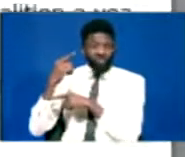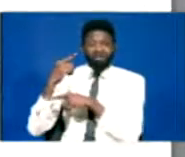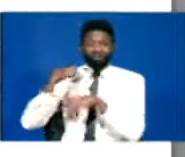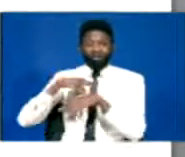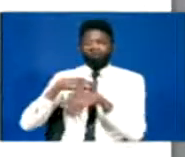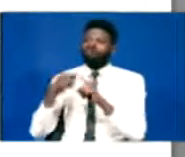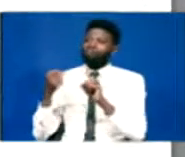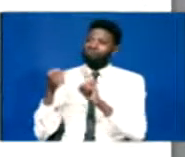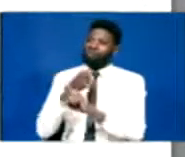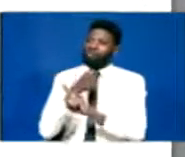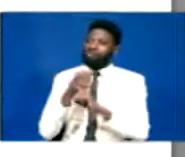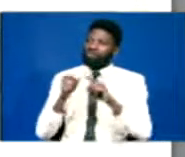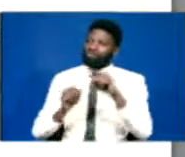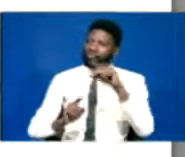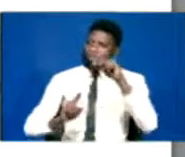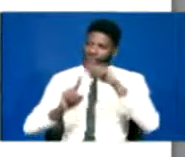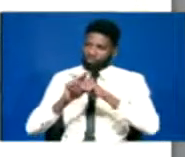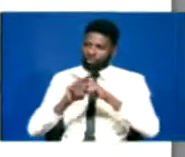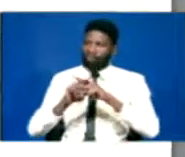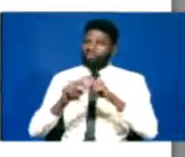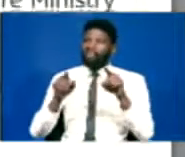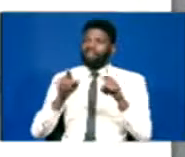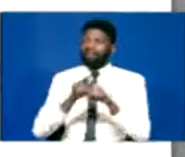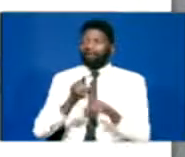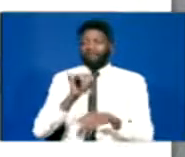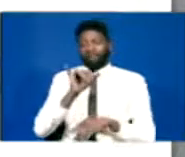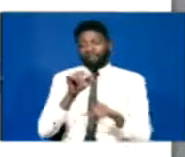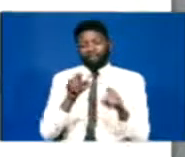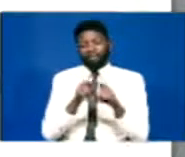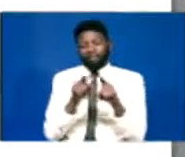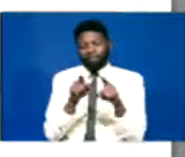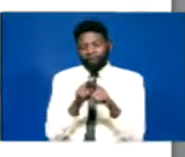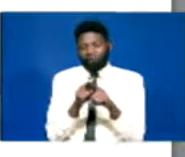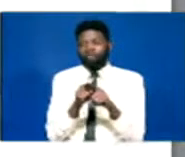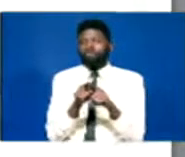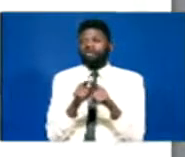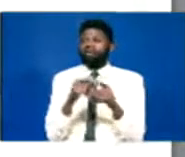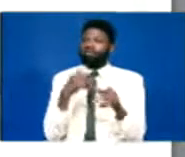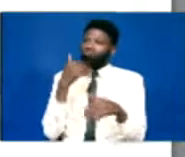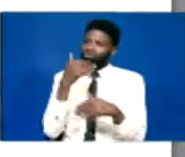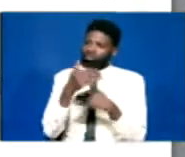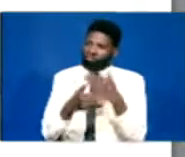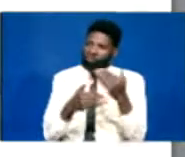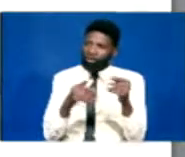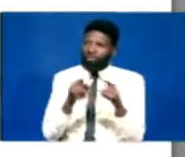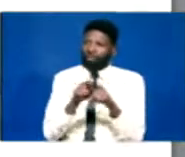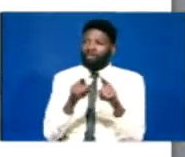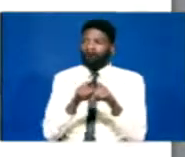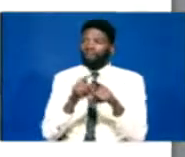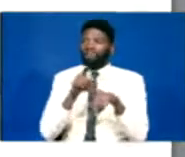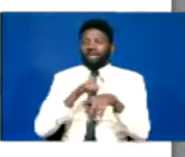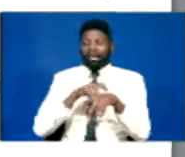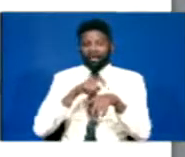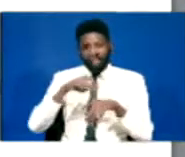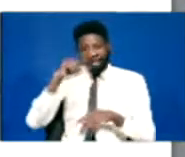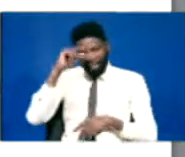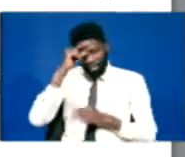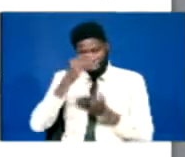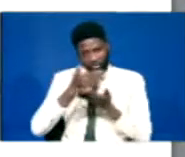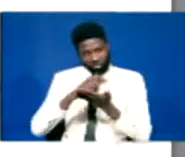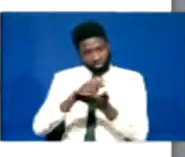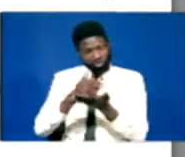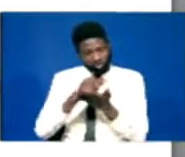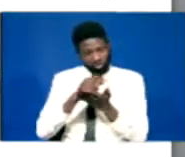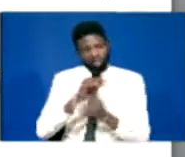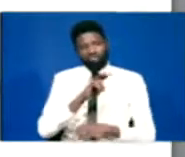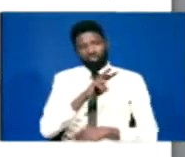country, the post-election period, but that was that. Now, moving forward to the grand coalition that was put in place in